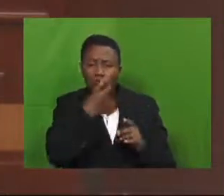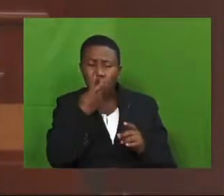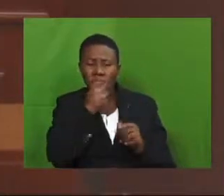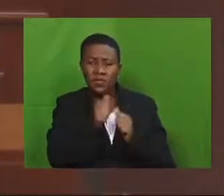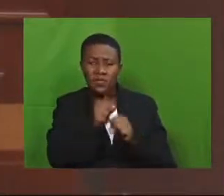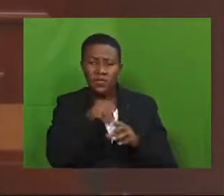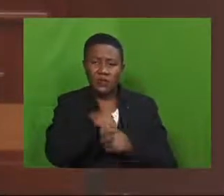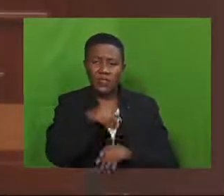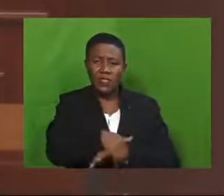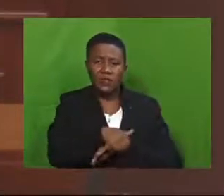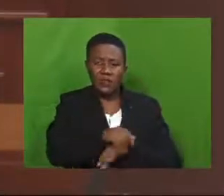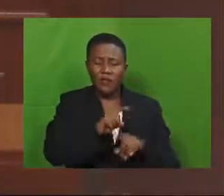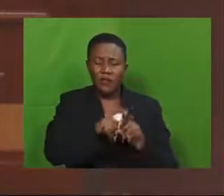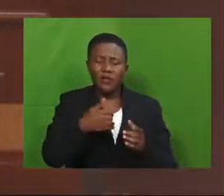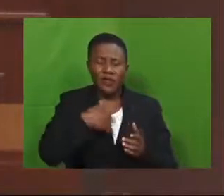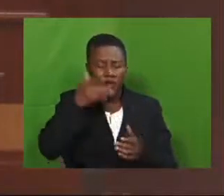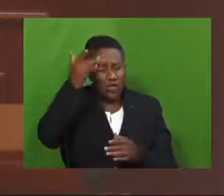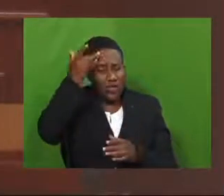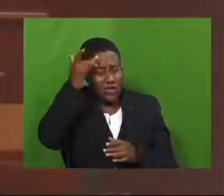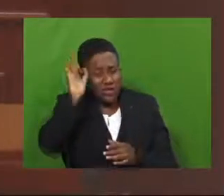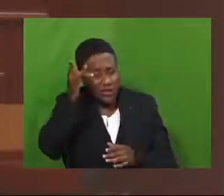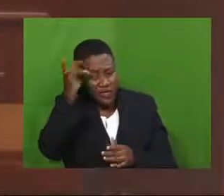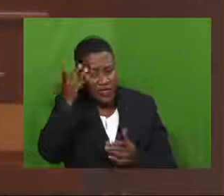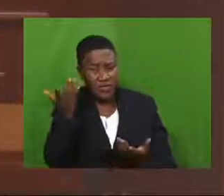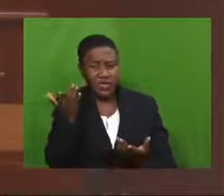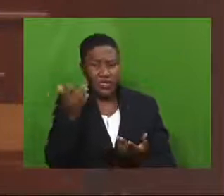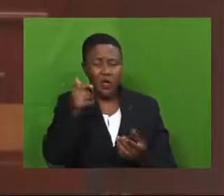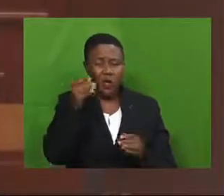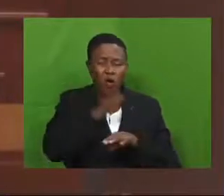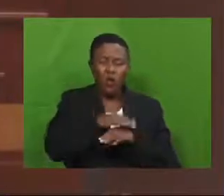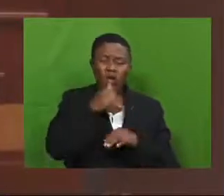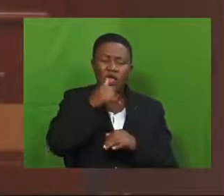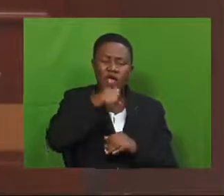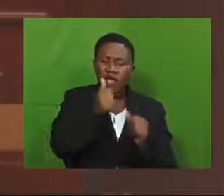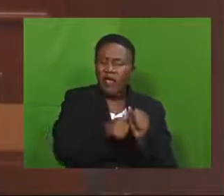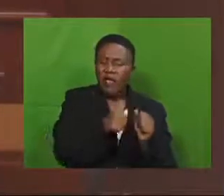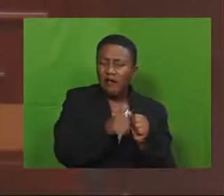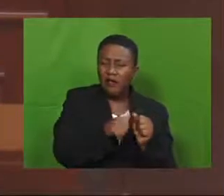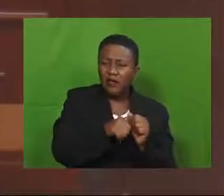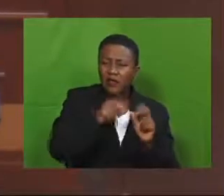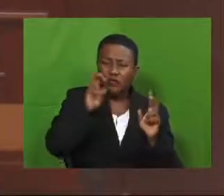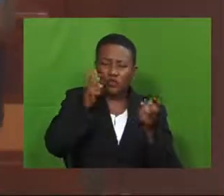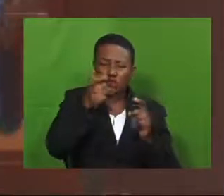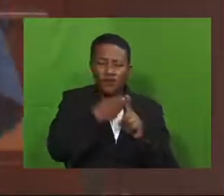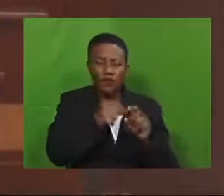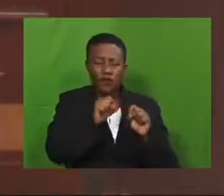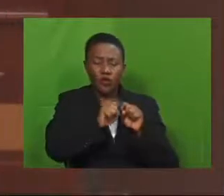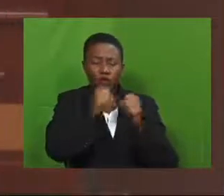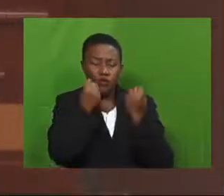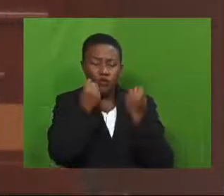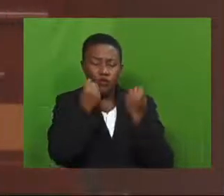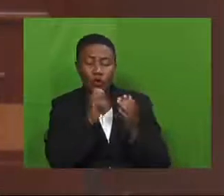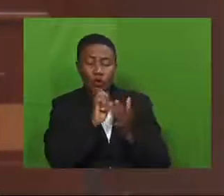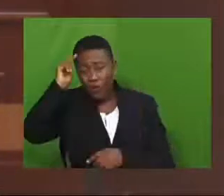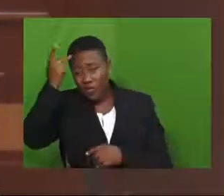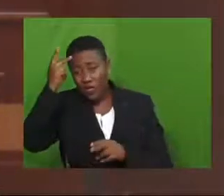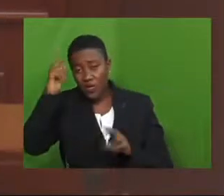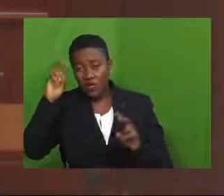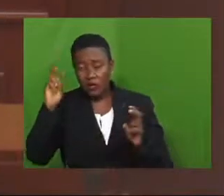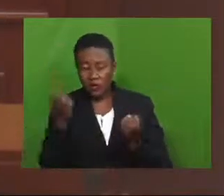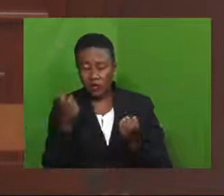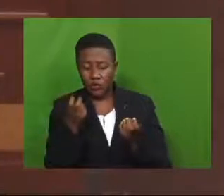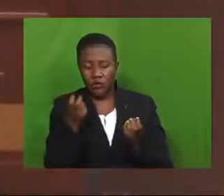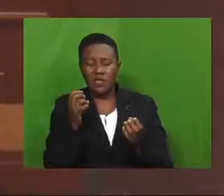profound intellectual analysis on every single issue, from socioeconomic issues to political issues. This